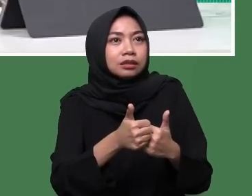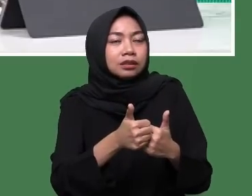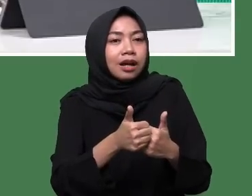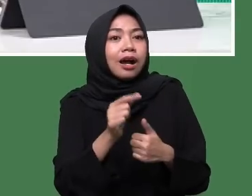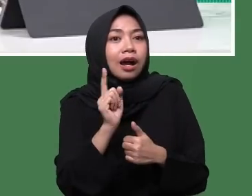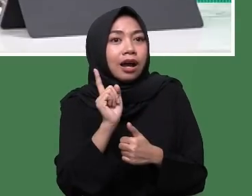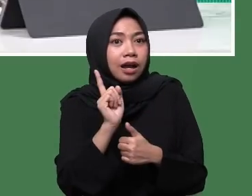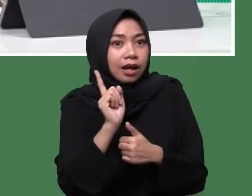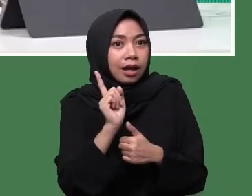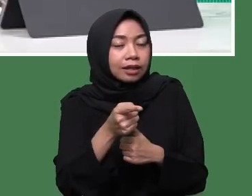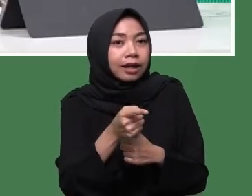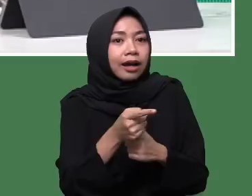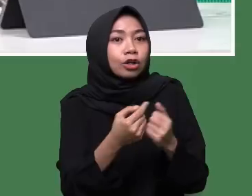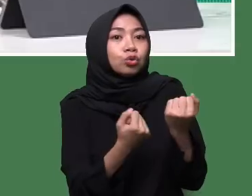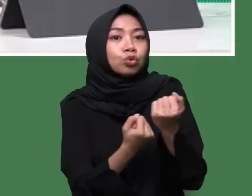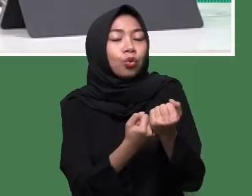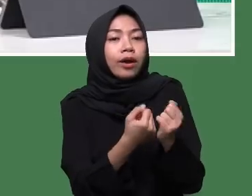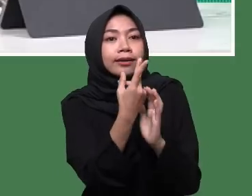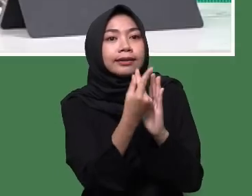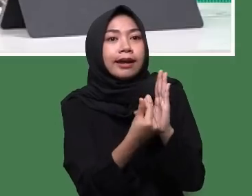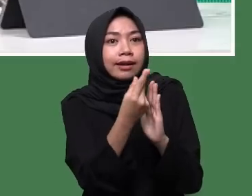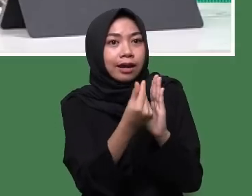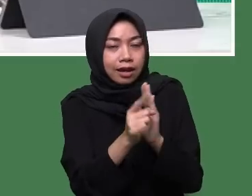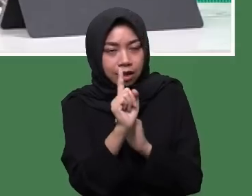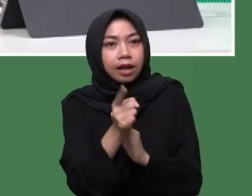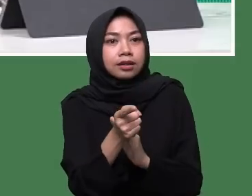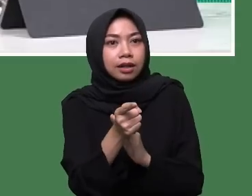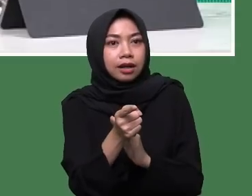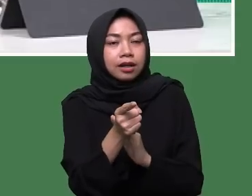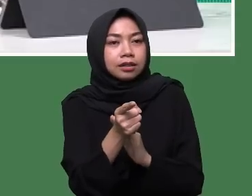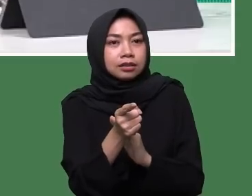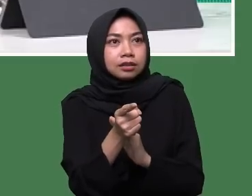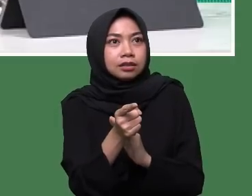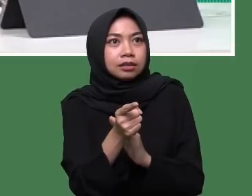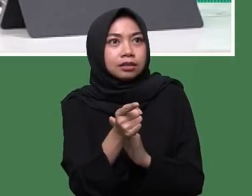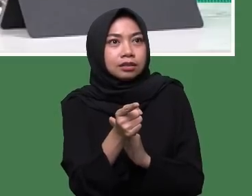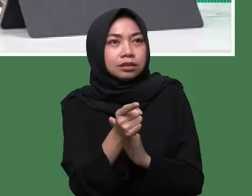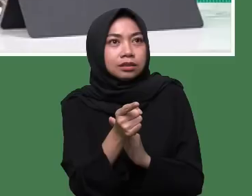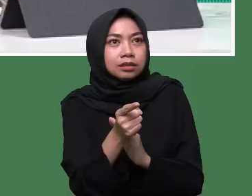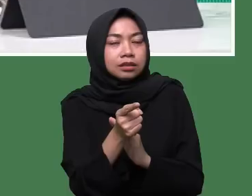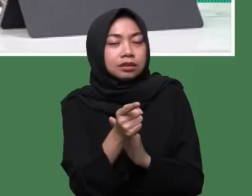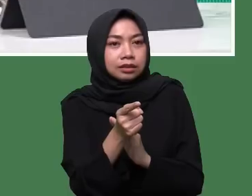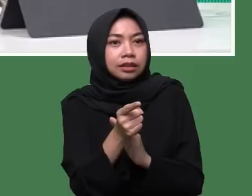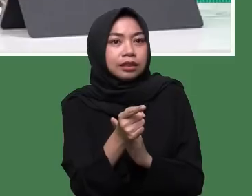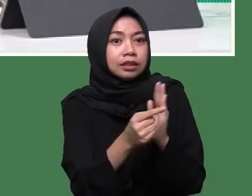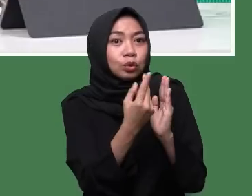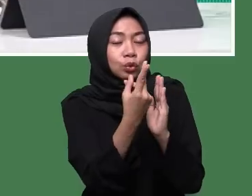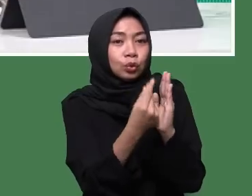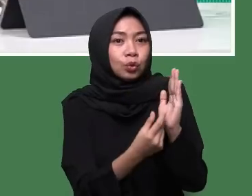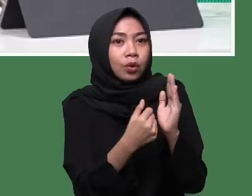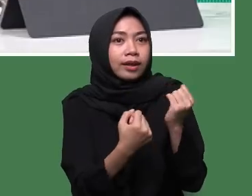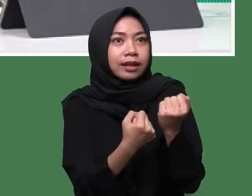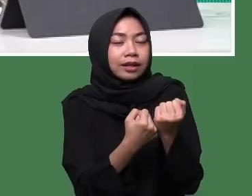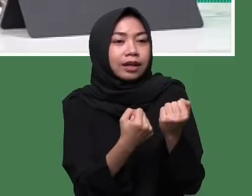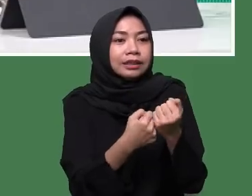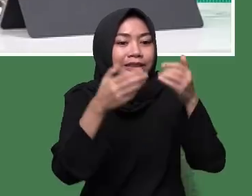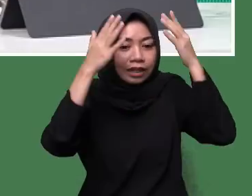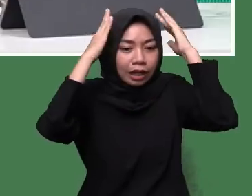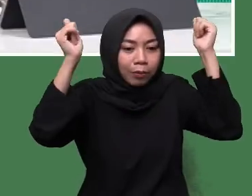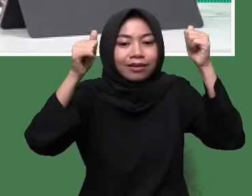provide financial support for the farmers. And it's different value for the buffaloes